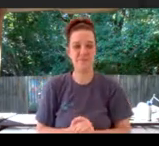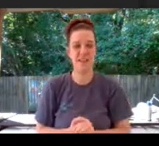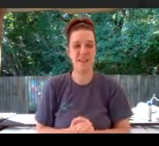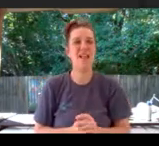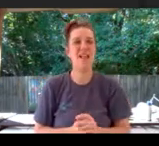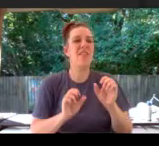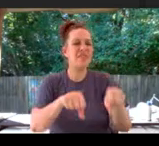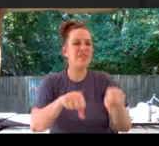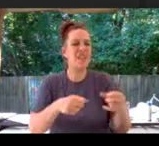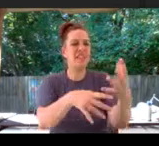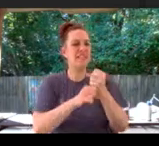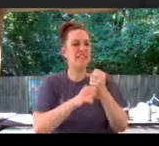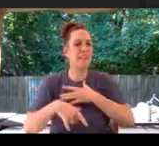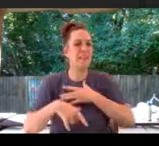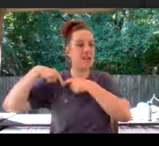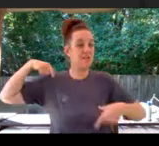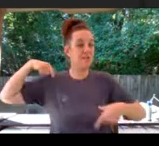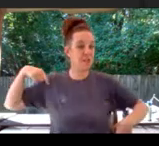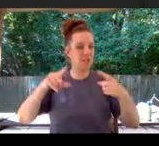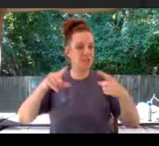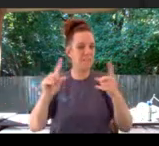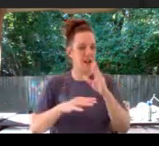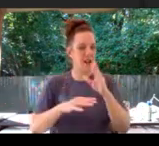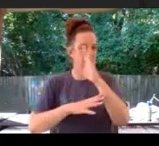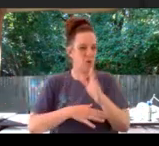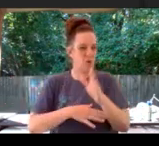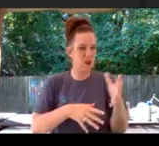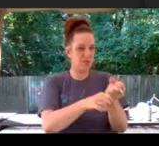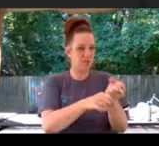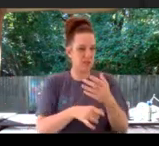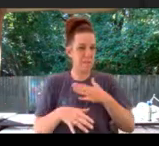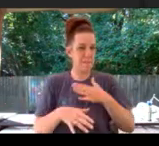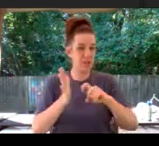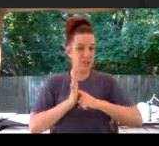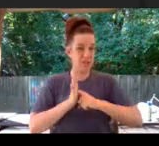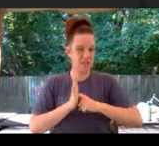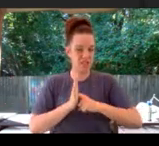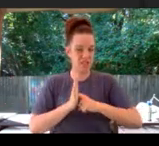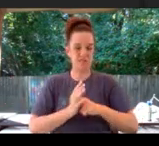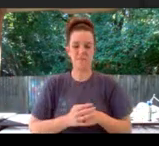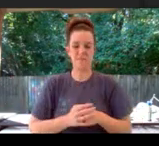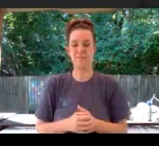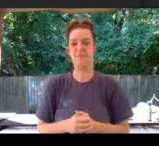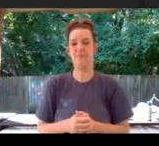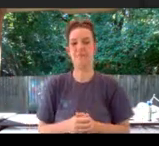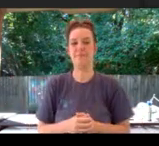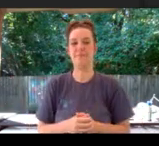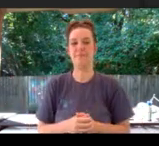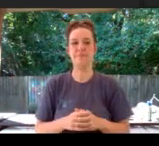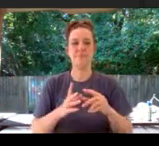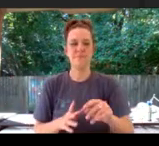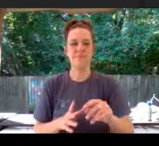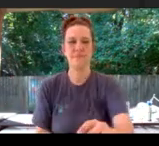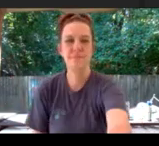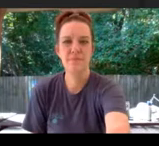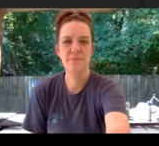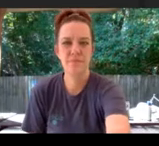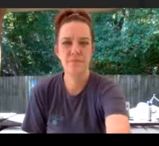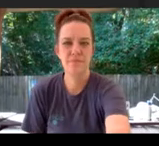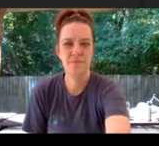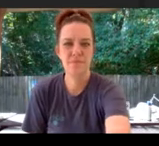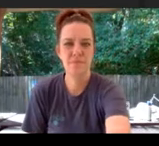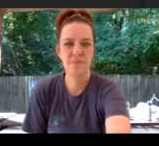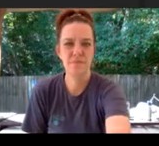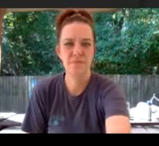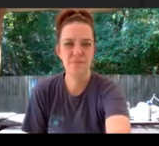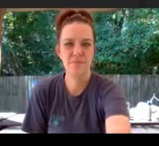sash, but they'll never take my keys, he said. He began trying keys one by